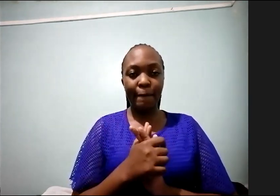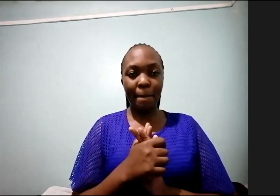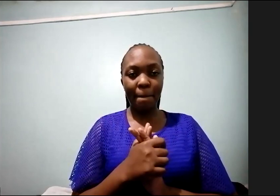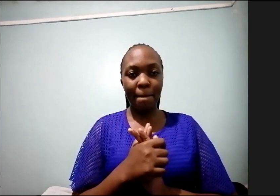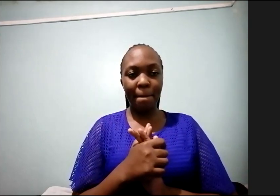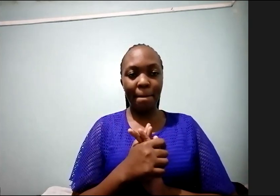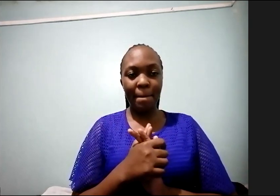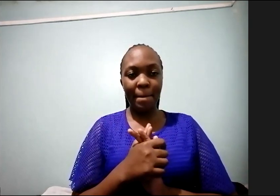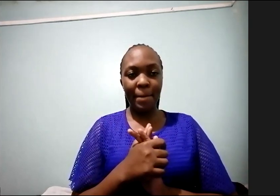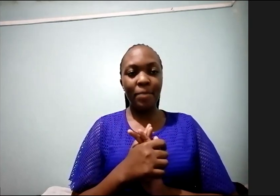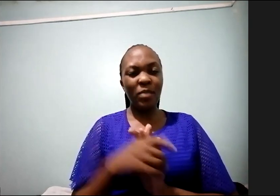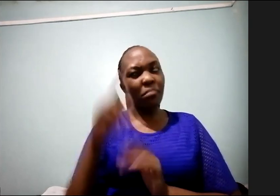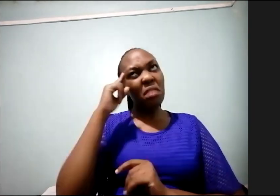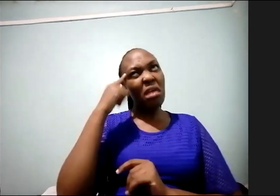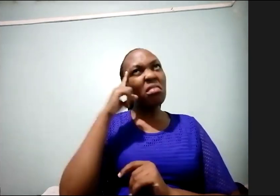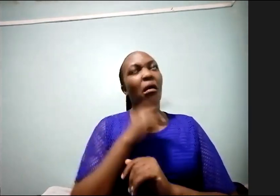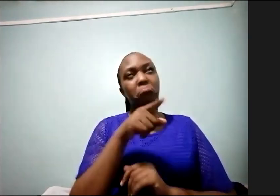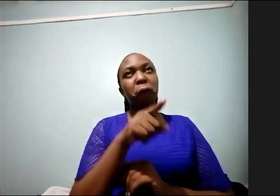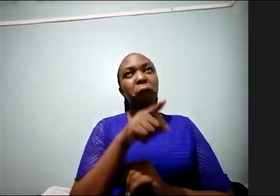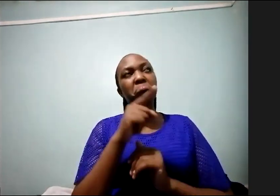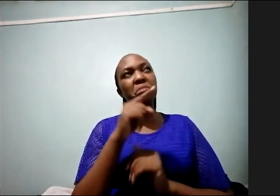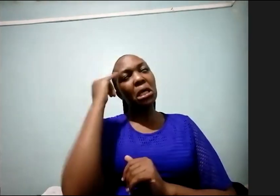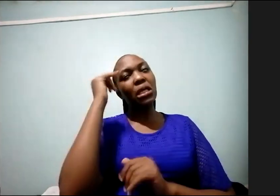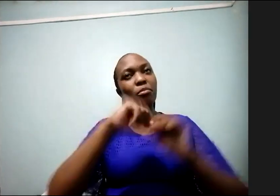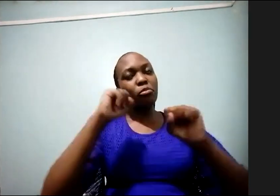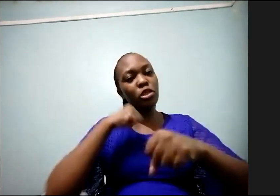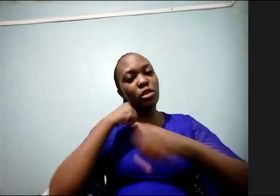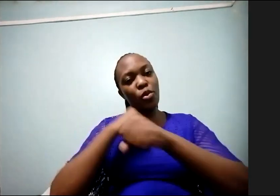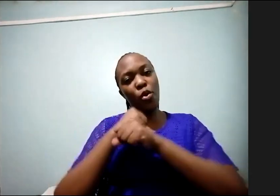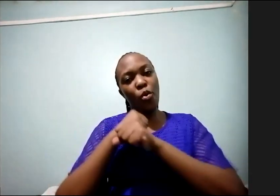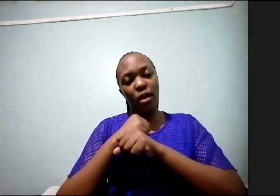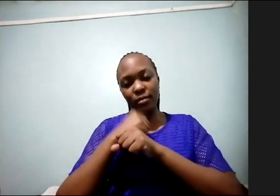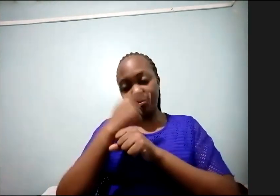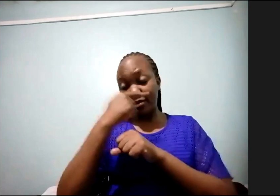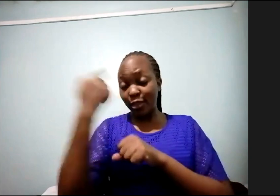can work for real. It can work because it all depends on the mindset.